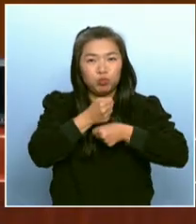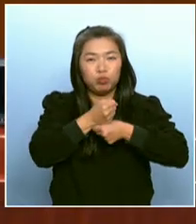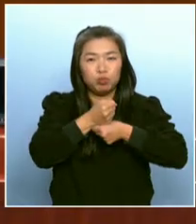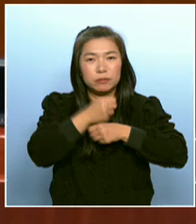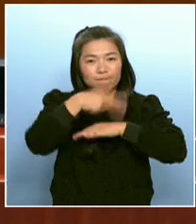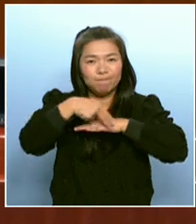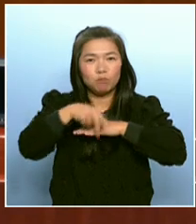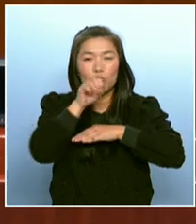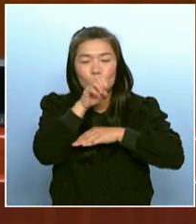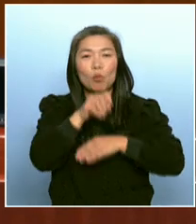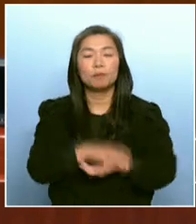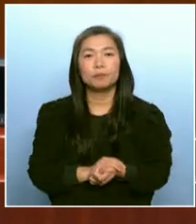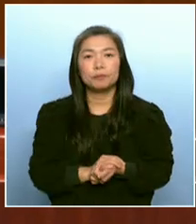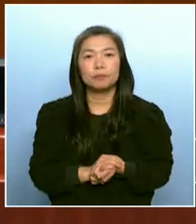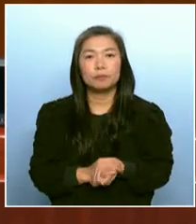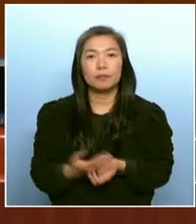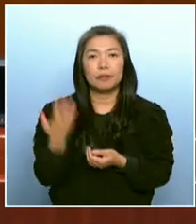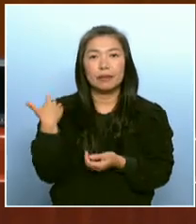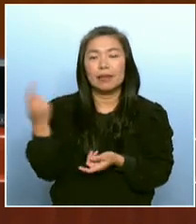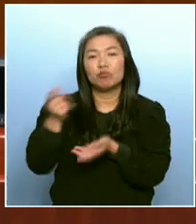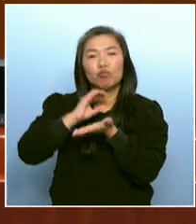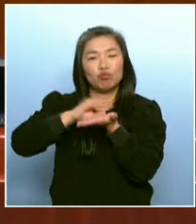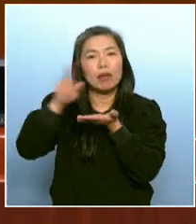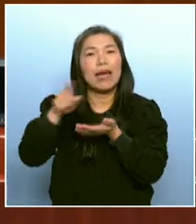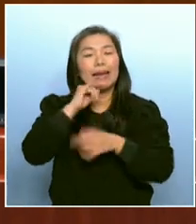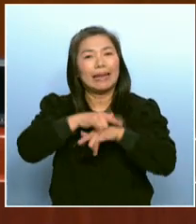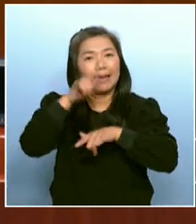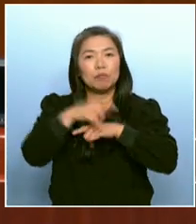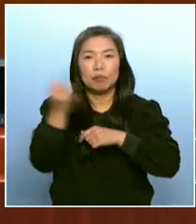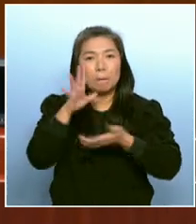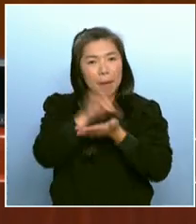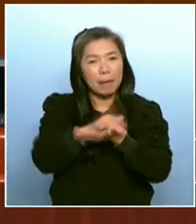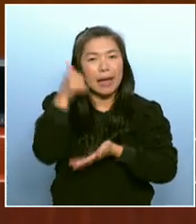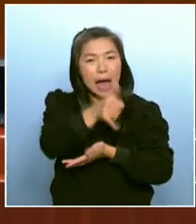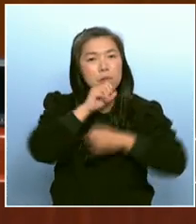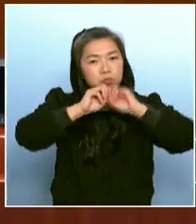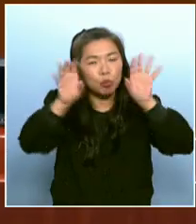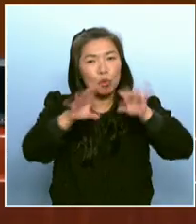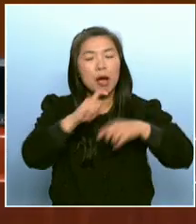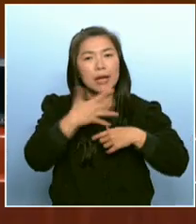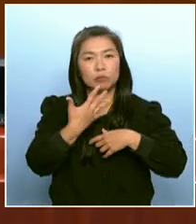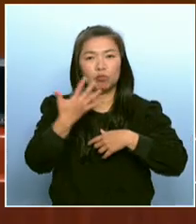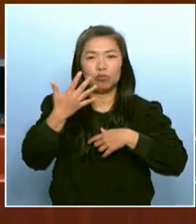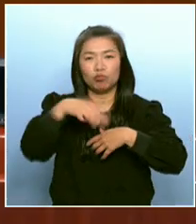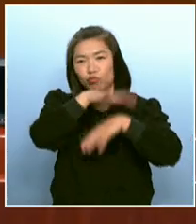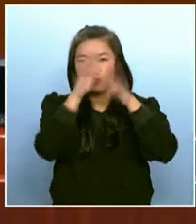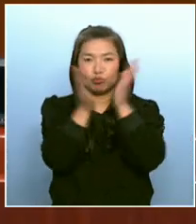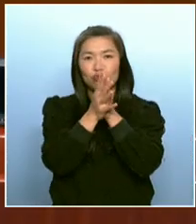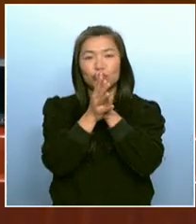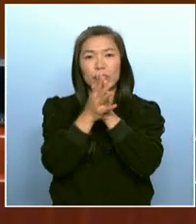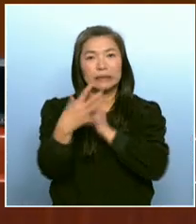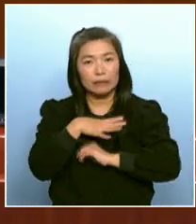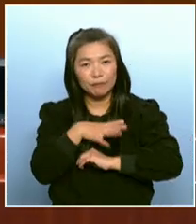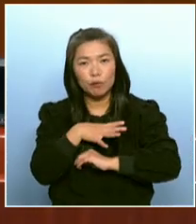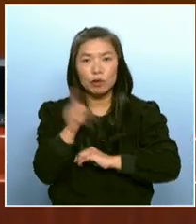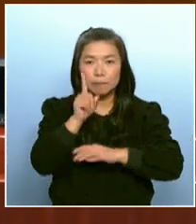background because we don't often talk about works proposals at